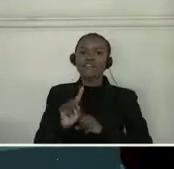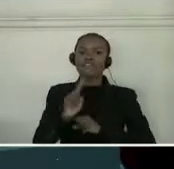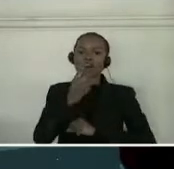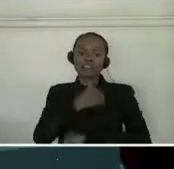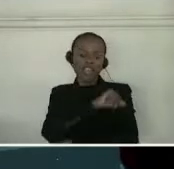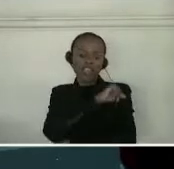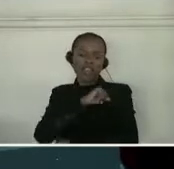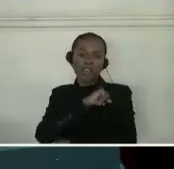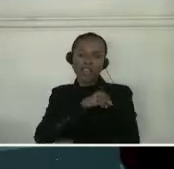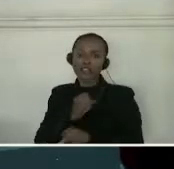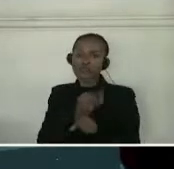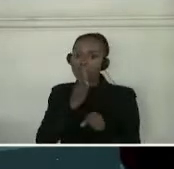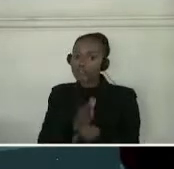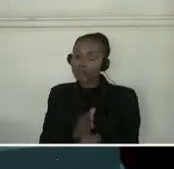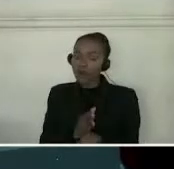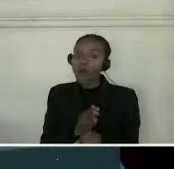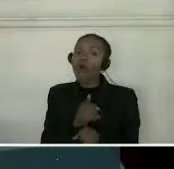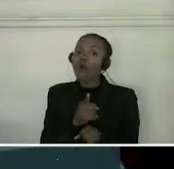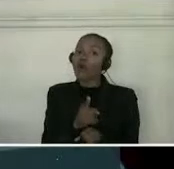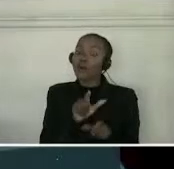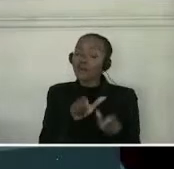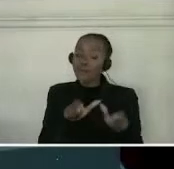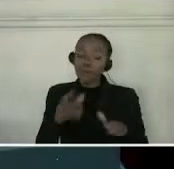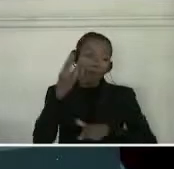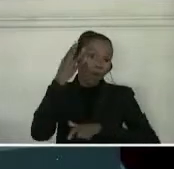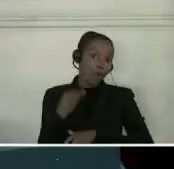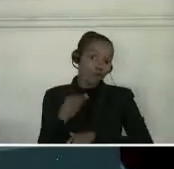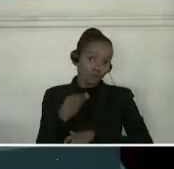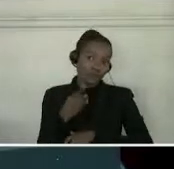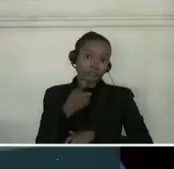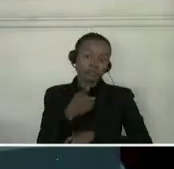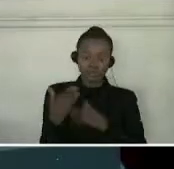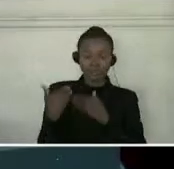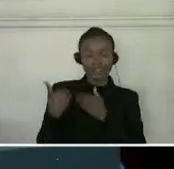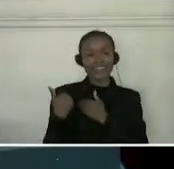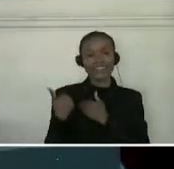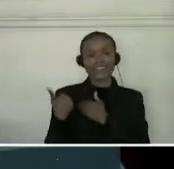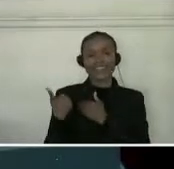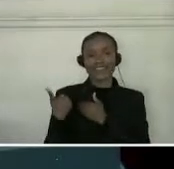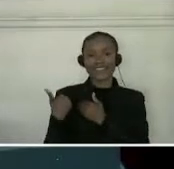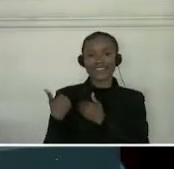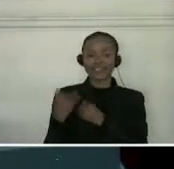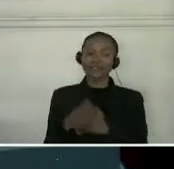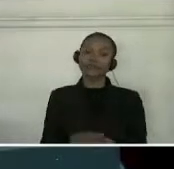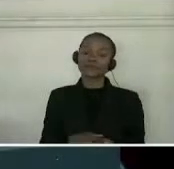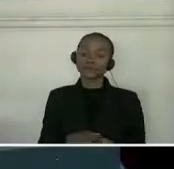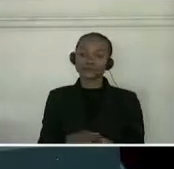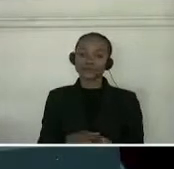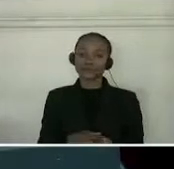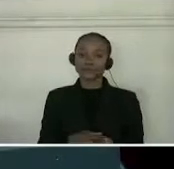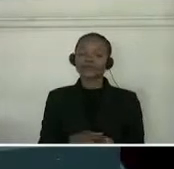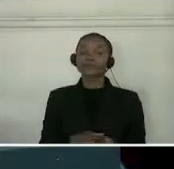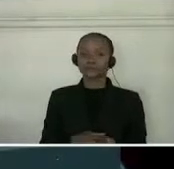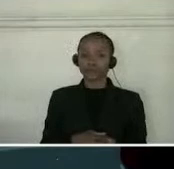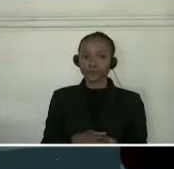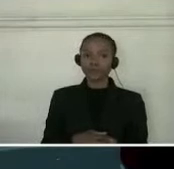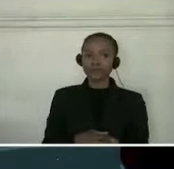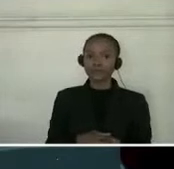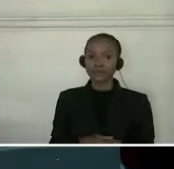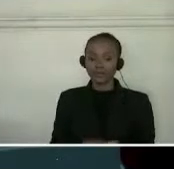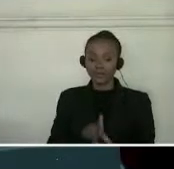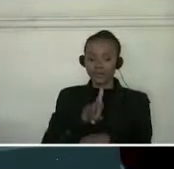safety of elders during the games at all levels the rehab rehabilitation